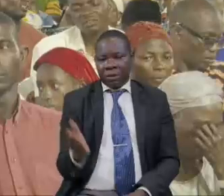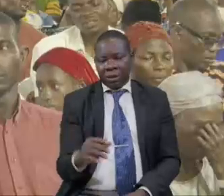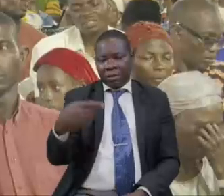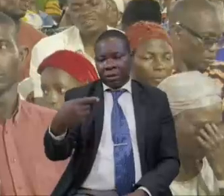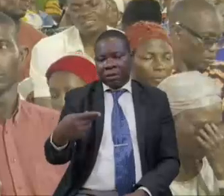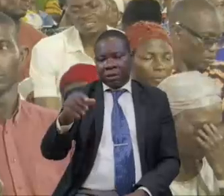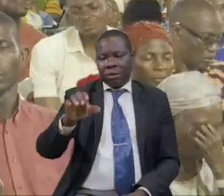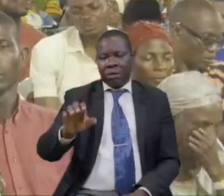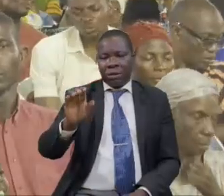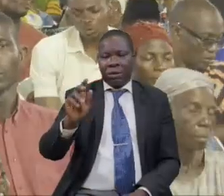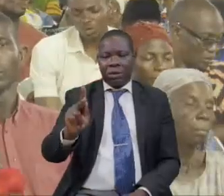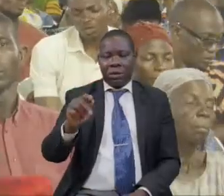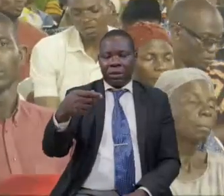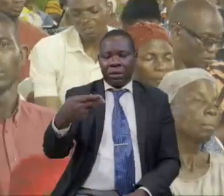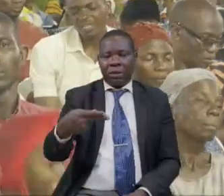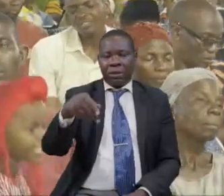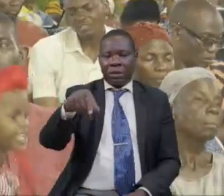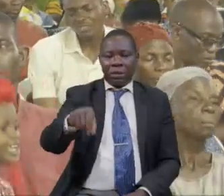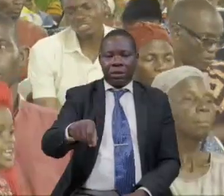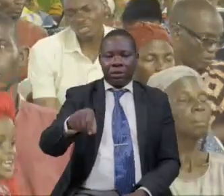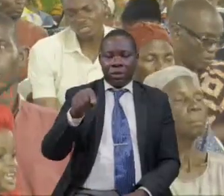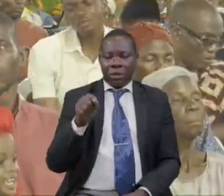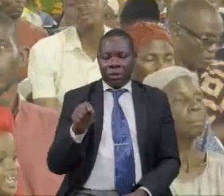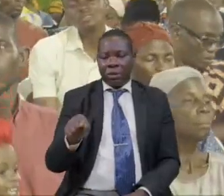gckhq.org/connect. That is below your player.